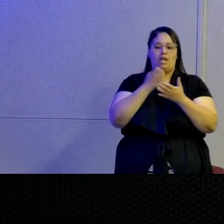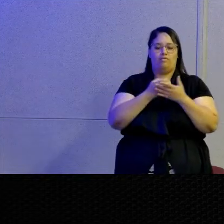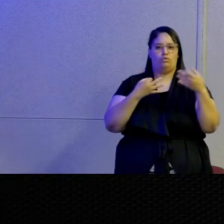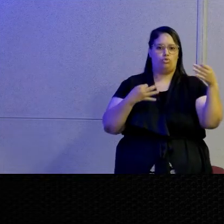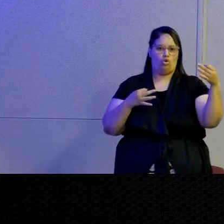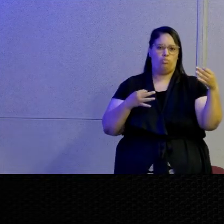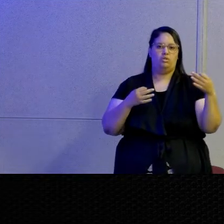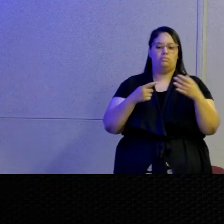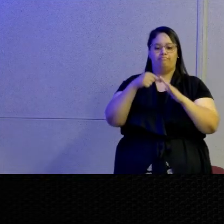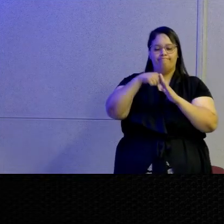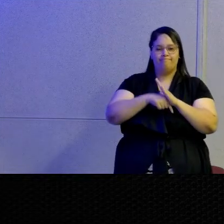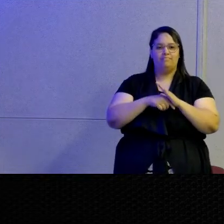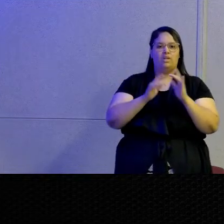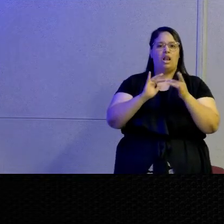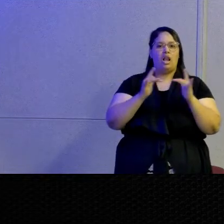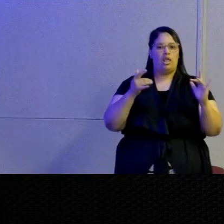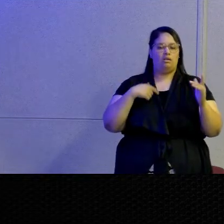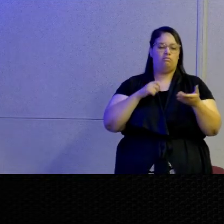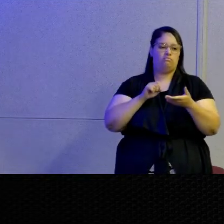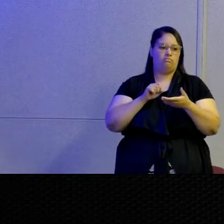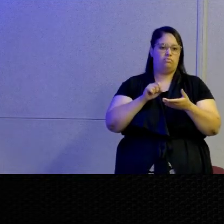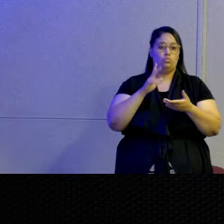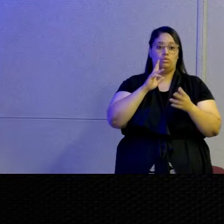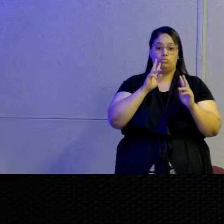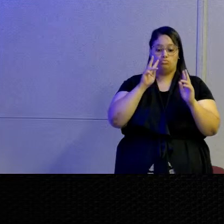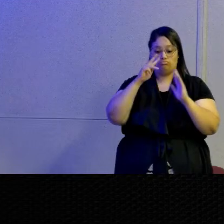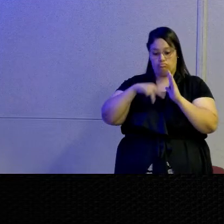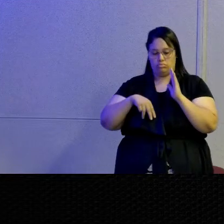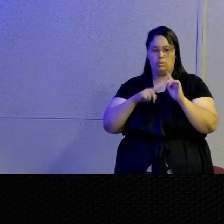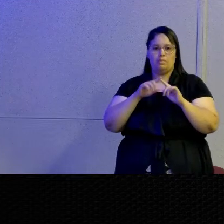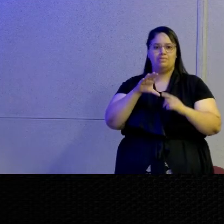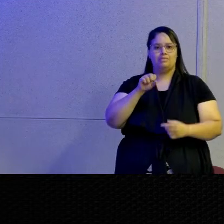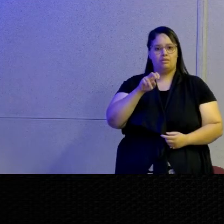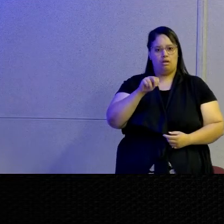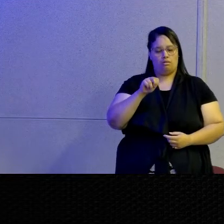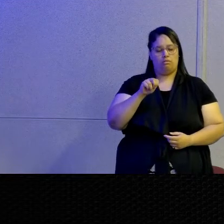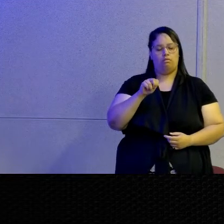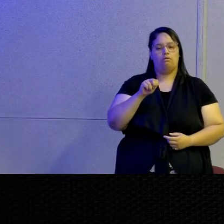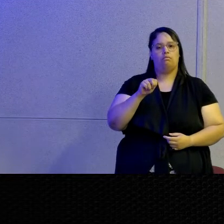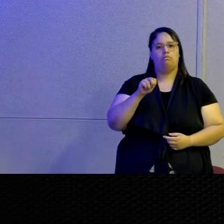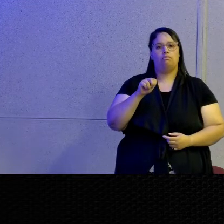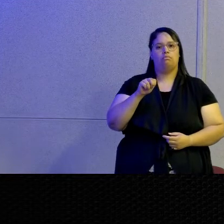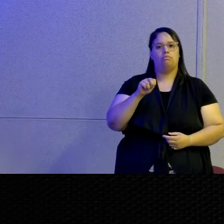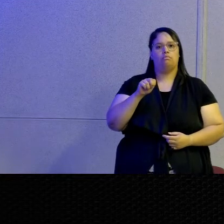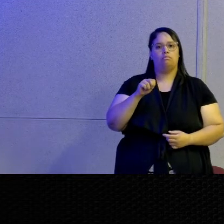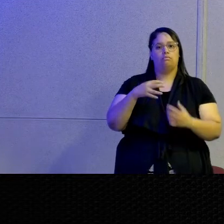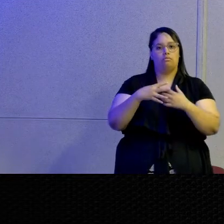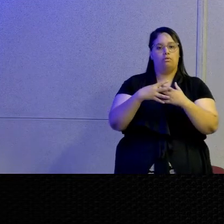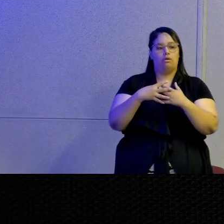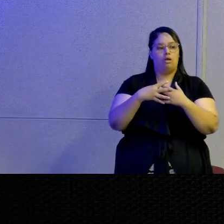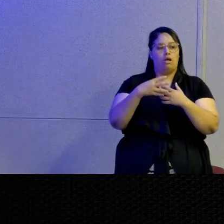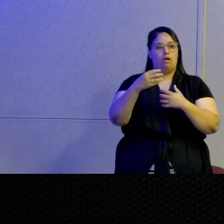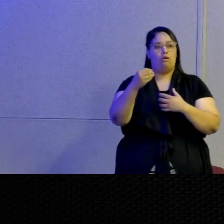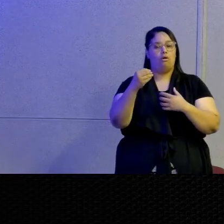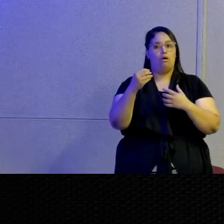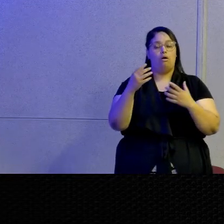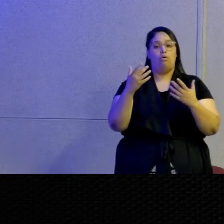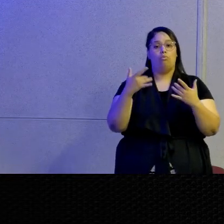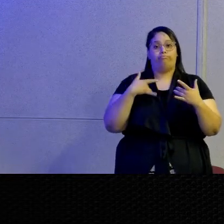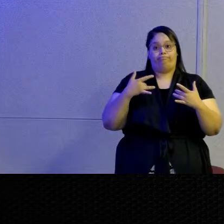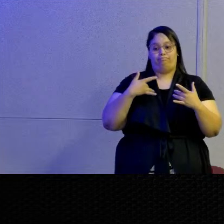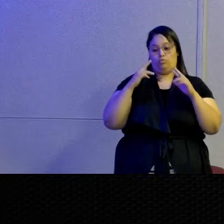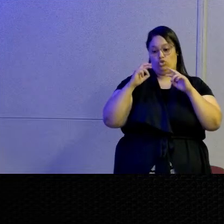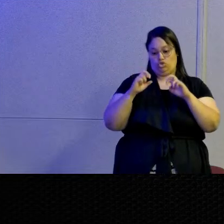More details at the links there if you want to visit. But CERN supports state-of-the-art research. UK scientists build on